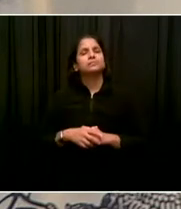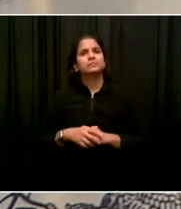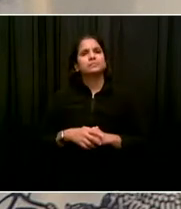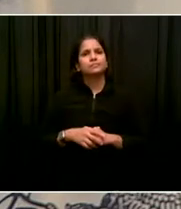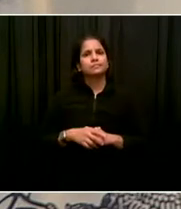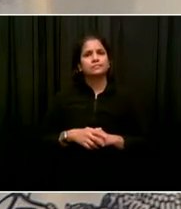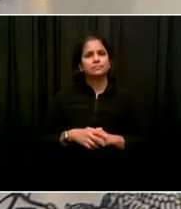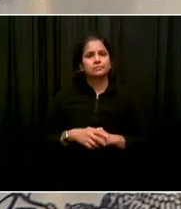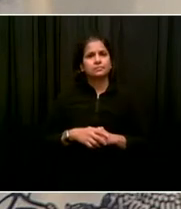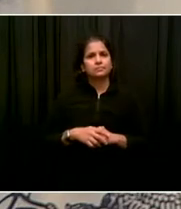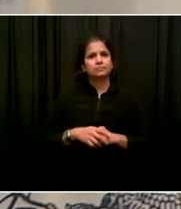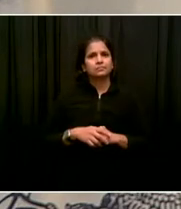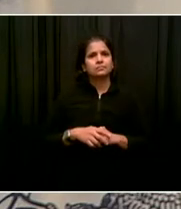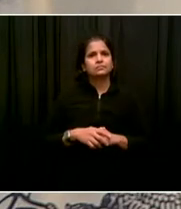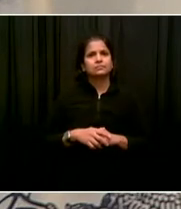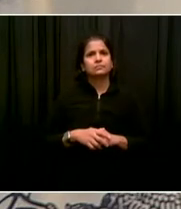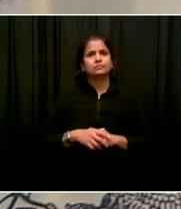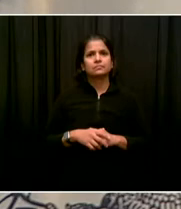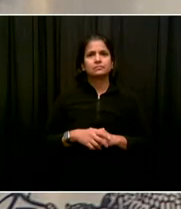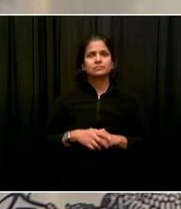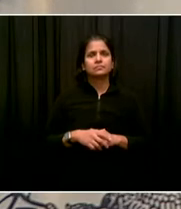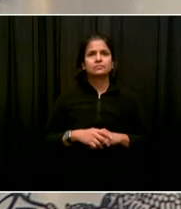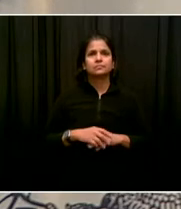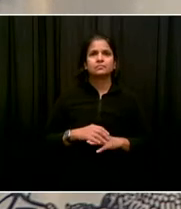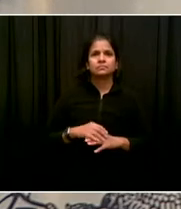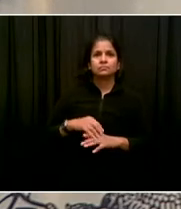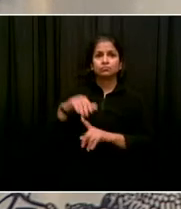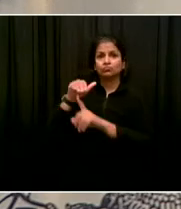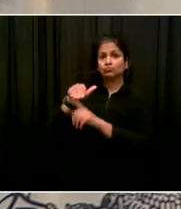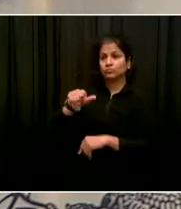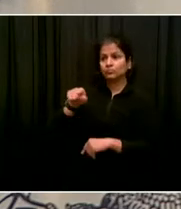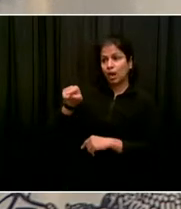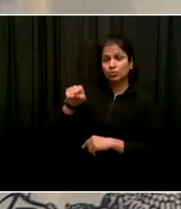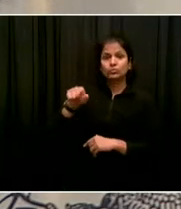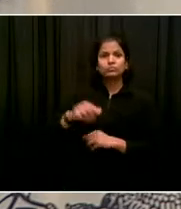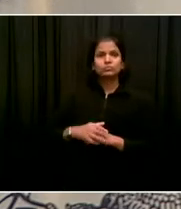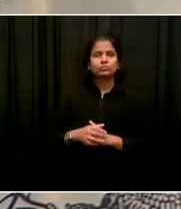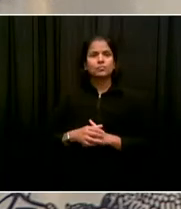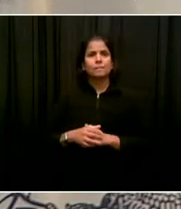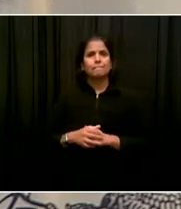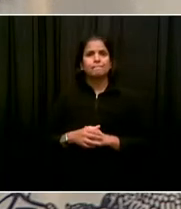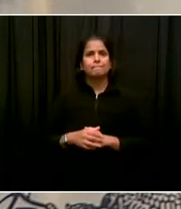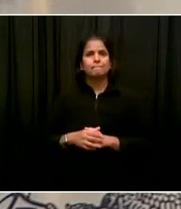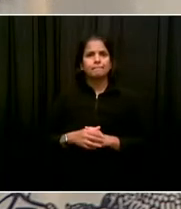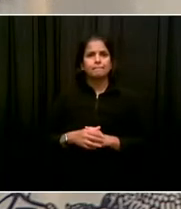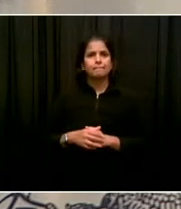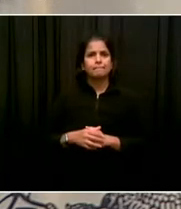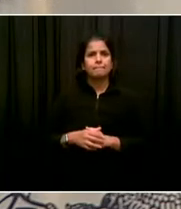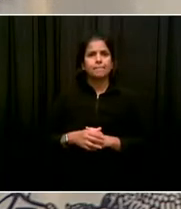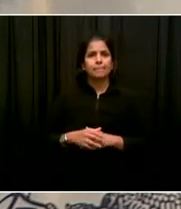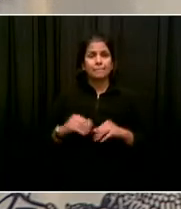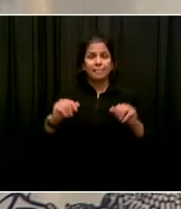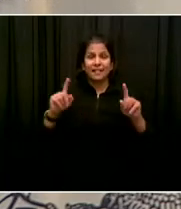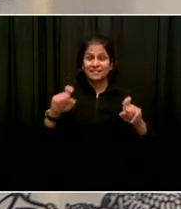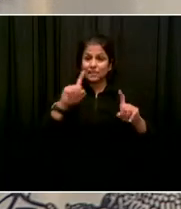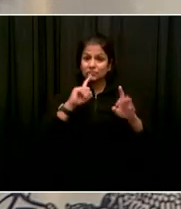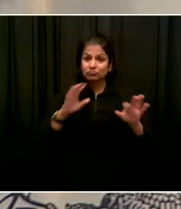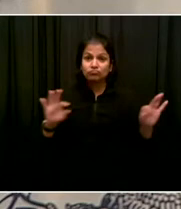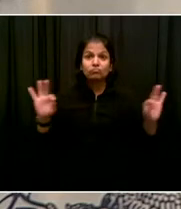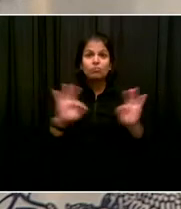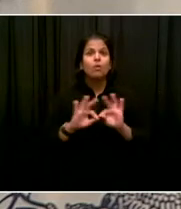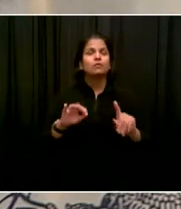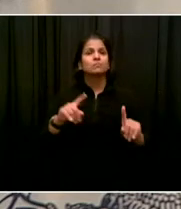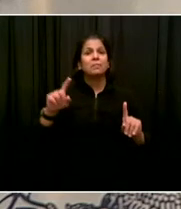I want to remind you, Nolan, that in the end, as much as testing is crucial, the first thing we need to do with